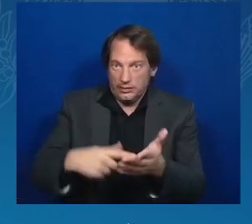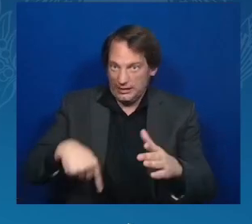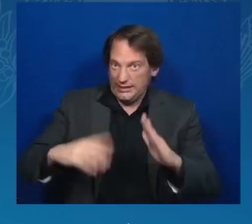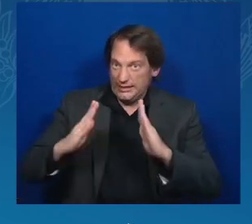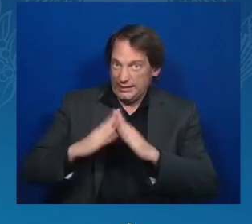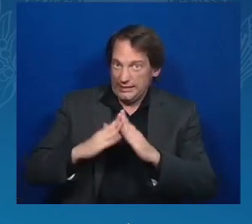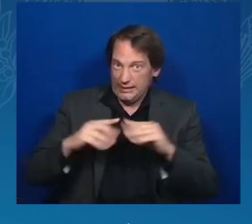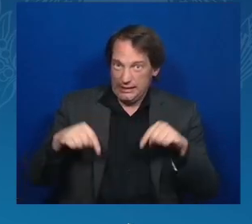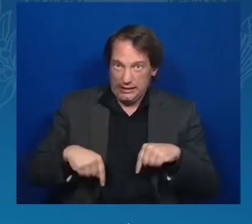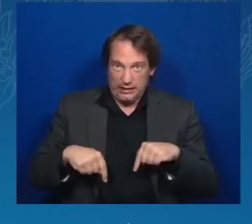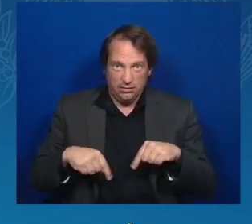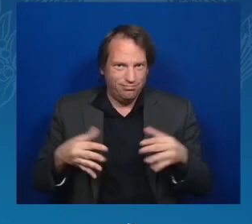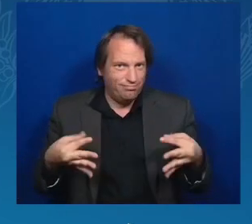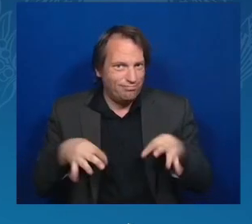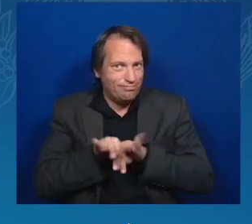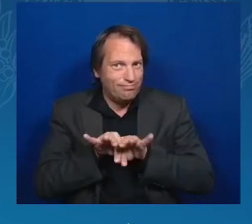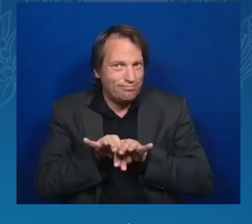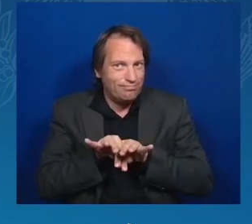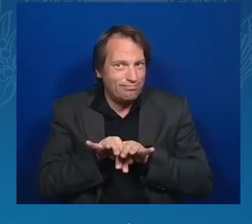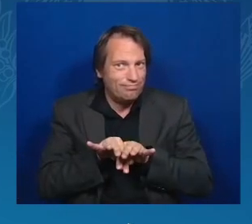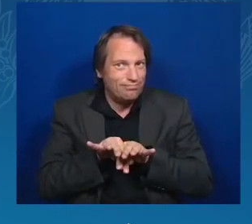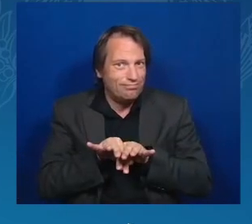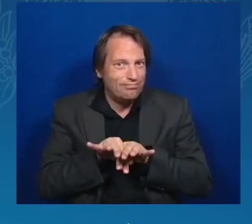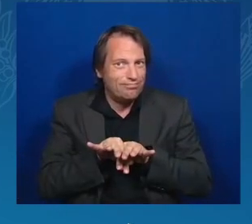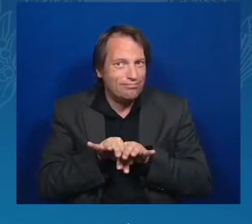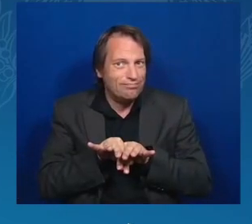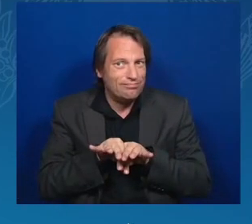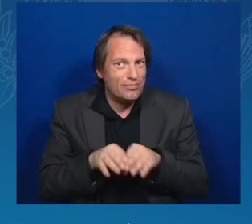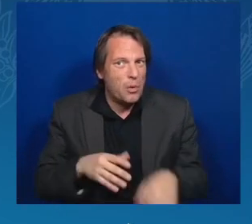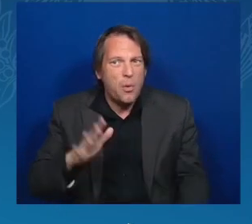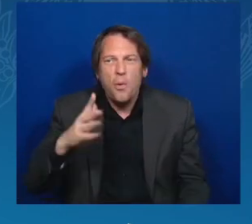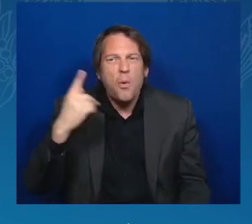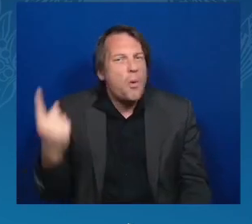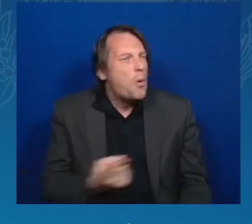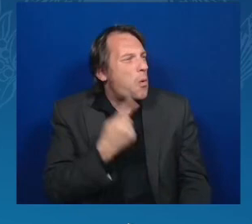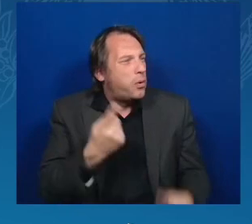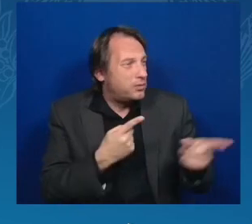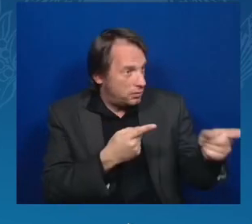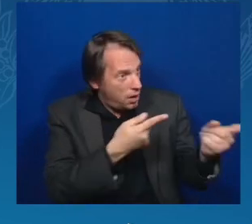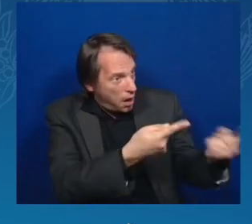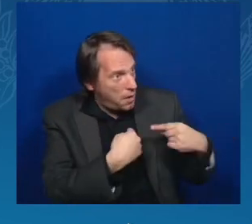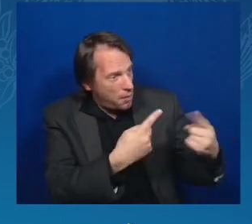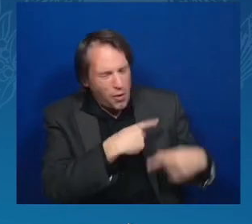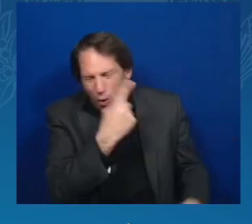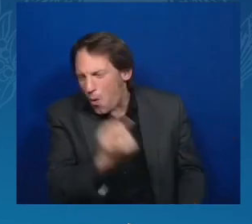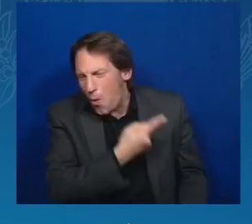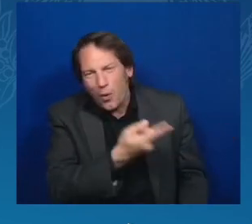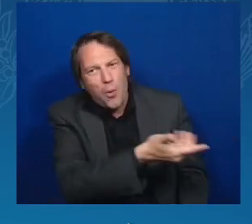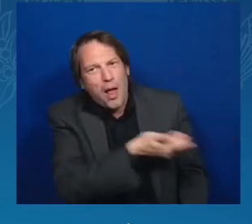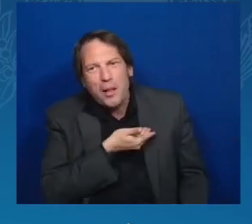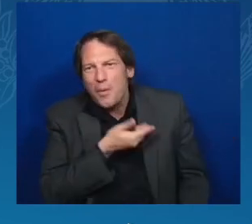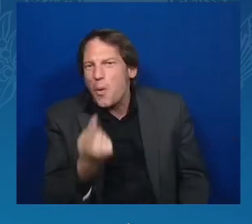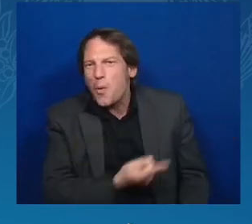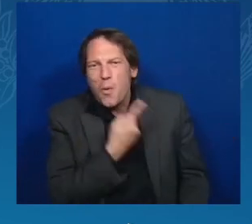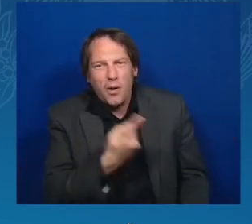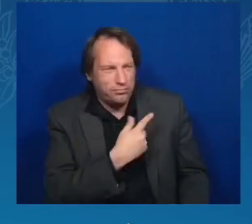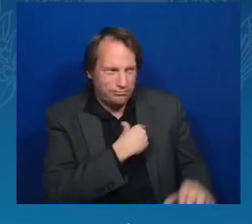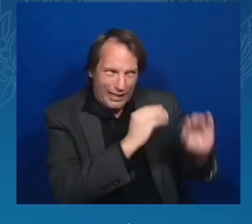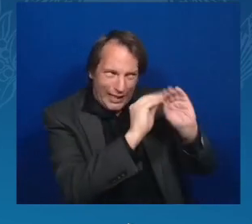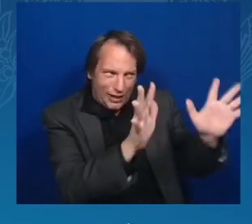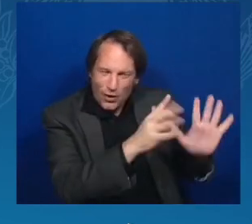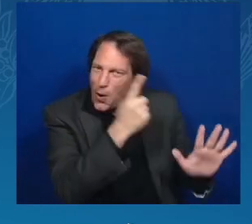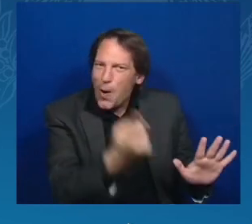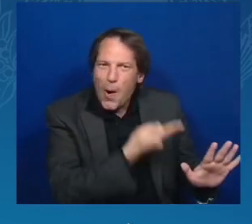will always be welcome here. So I'll make that very clear, that you, for the service that you